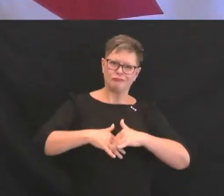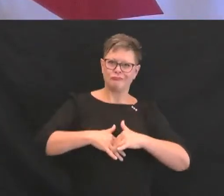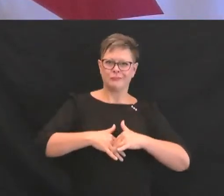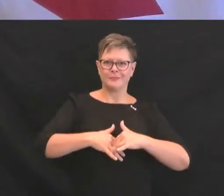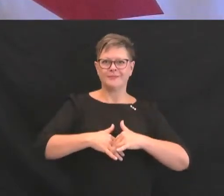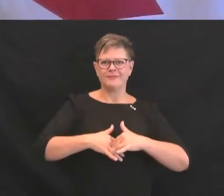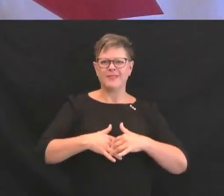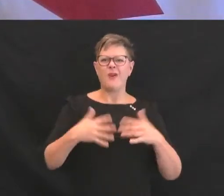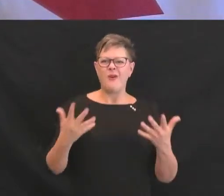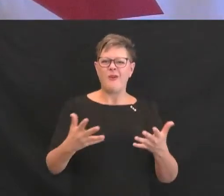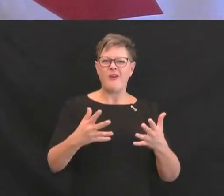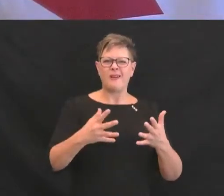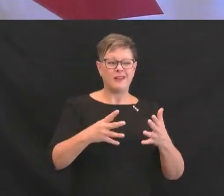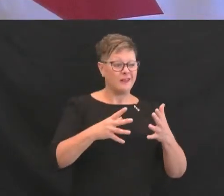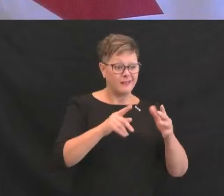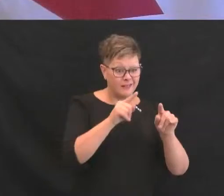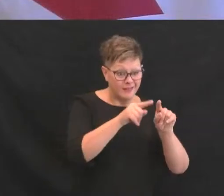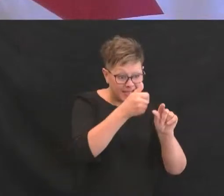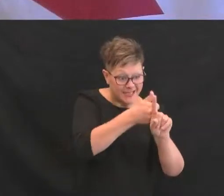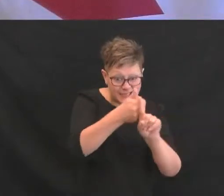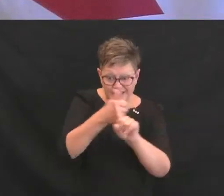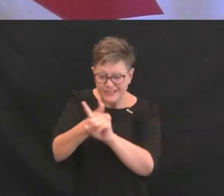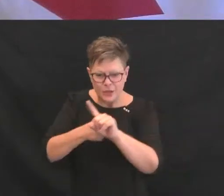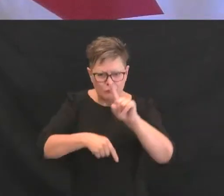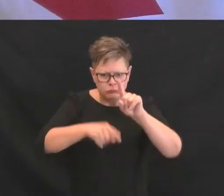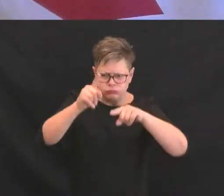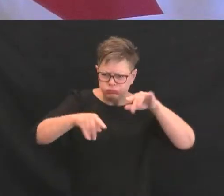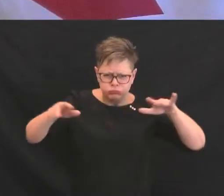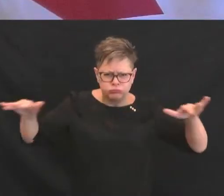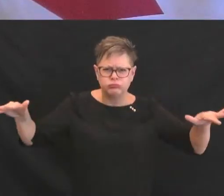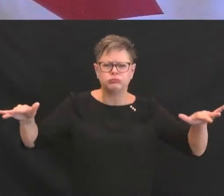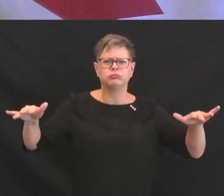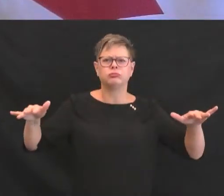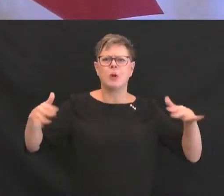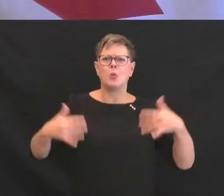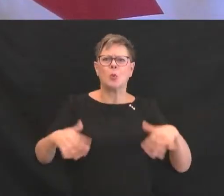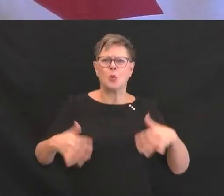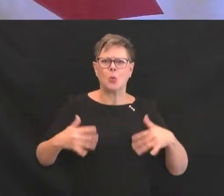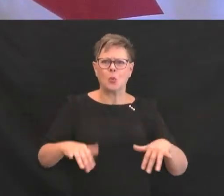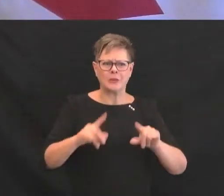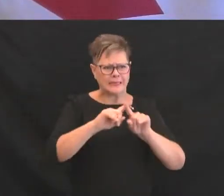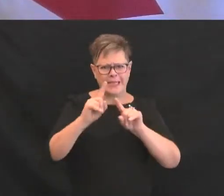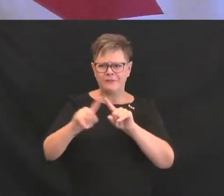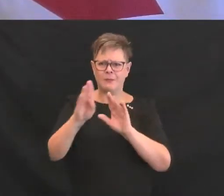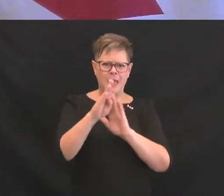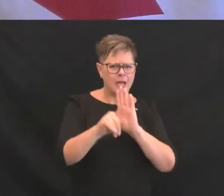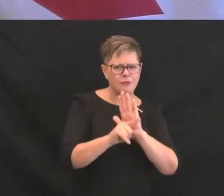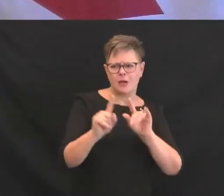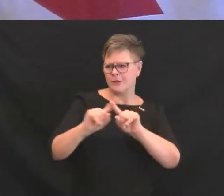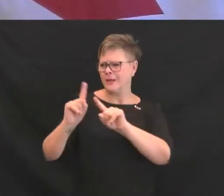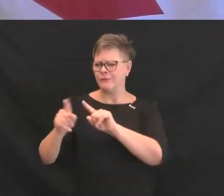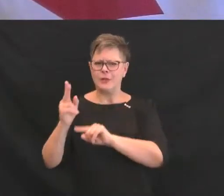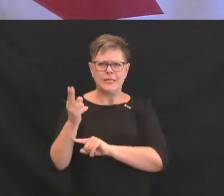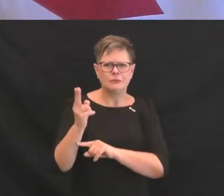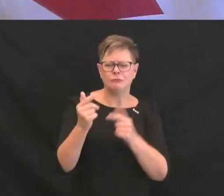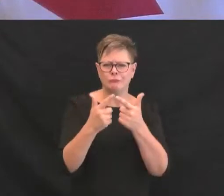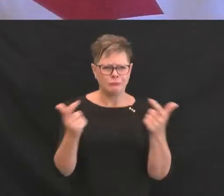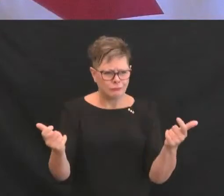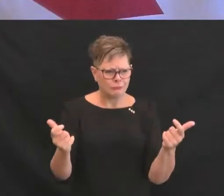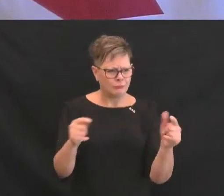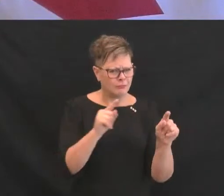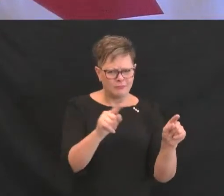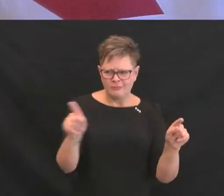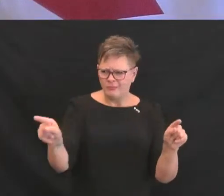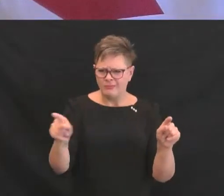background, and we're lucky to have the diversity that is on full display here today, despite